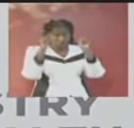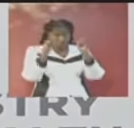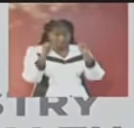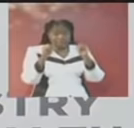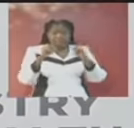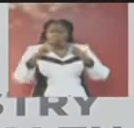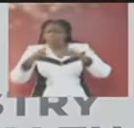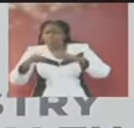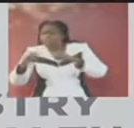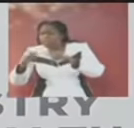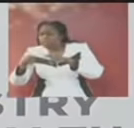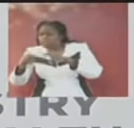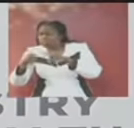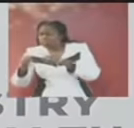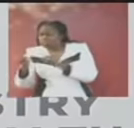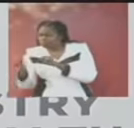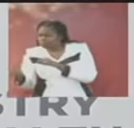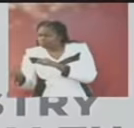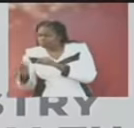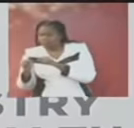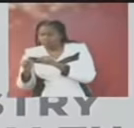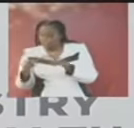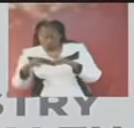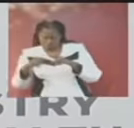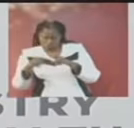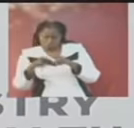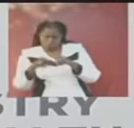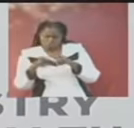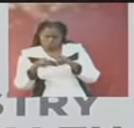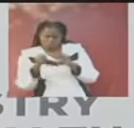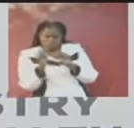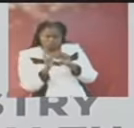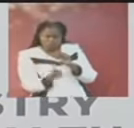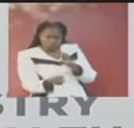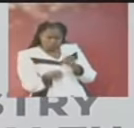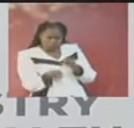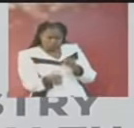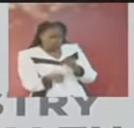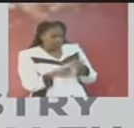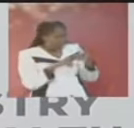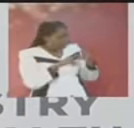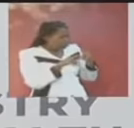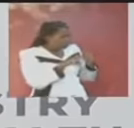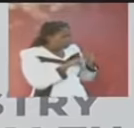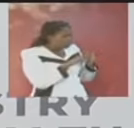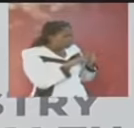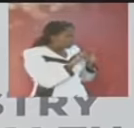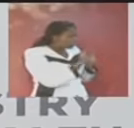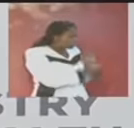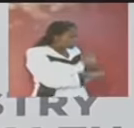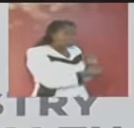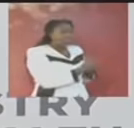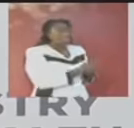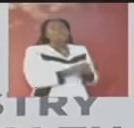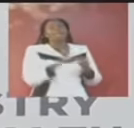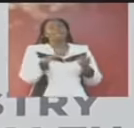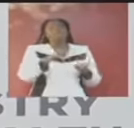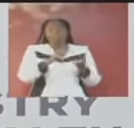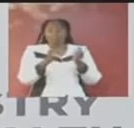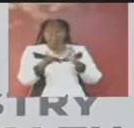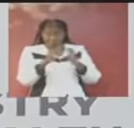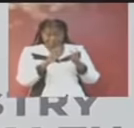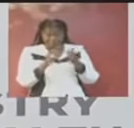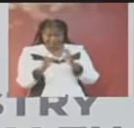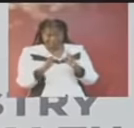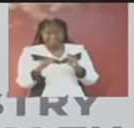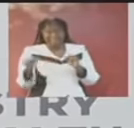That allowed for a standardized rating for each hotels, which would have been very fair. That is, we compared apples with apples. So the